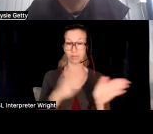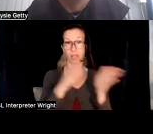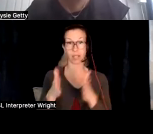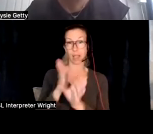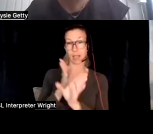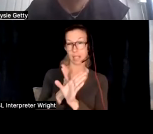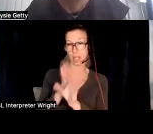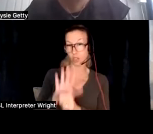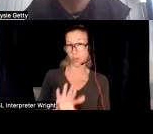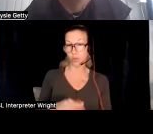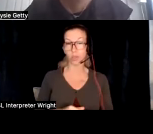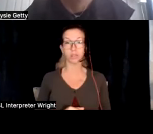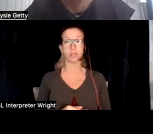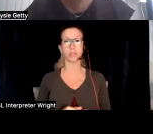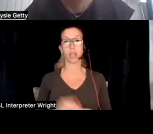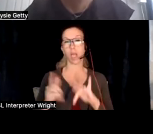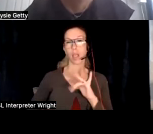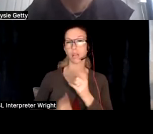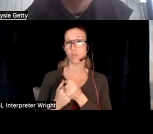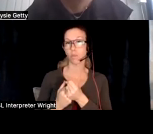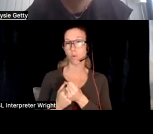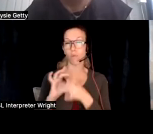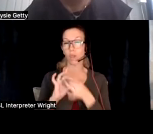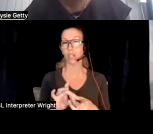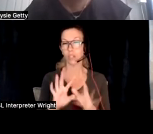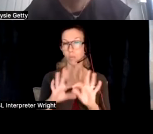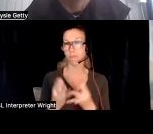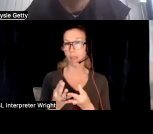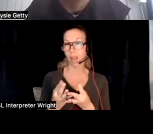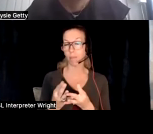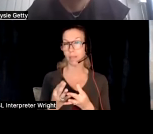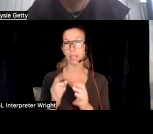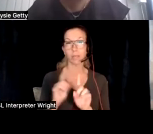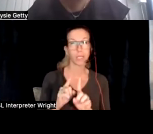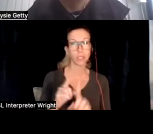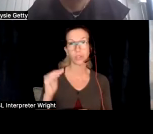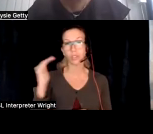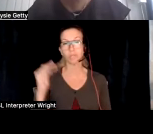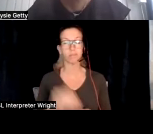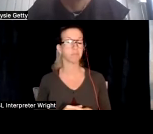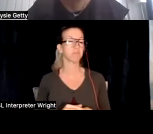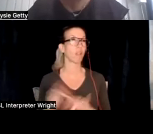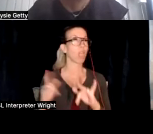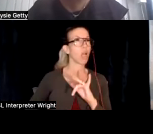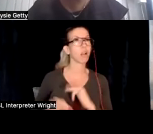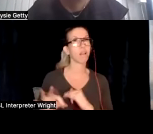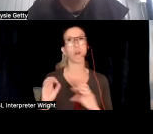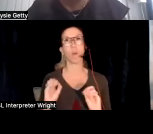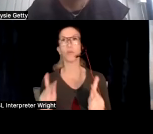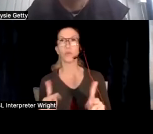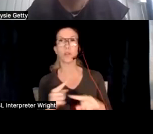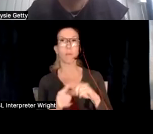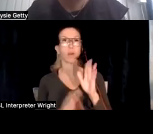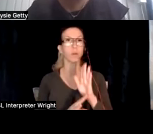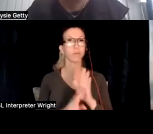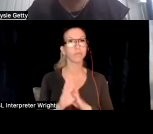stressors, lack of supportive relationships with family, peers, and adults, lack of opportunities for positive growth and development,